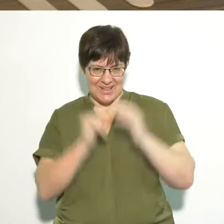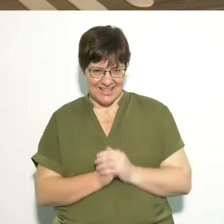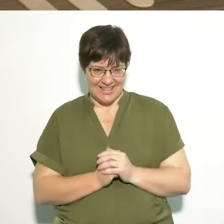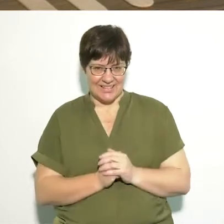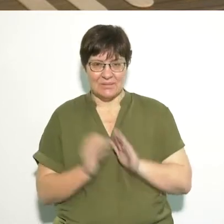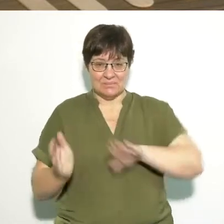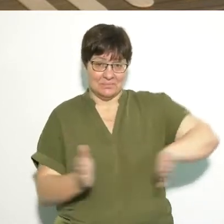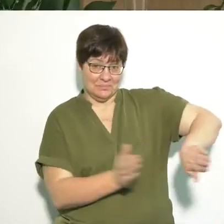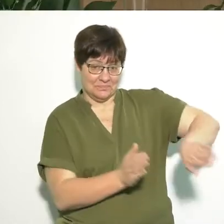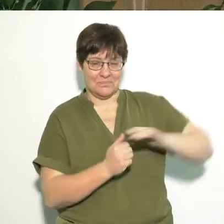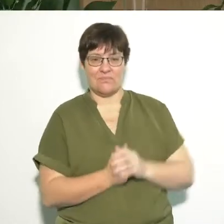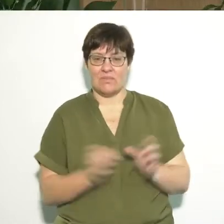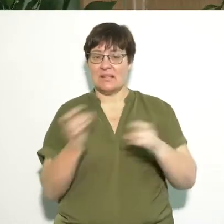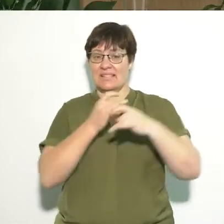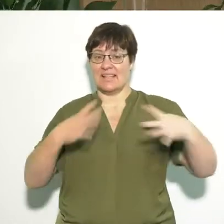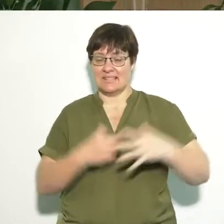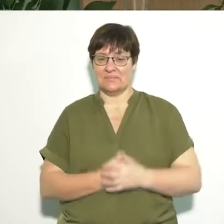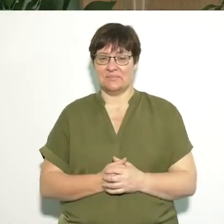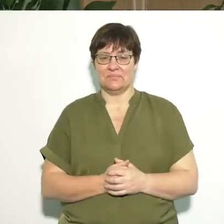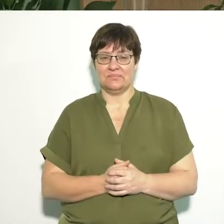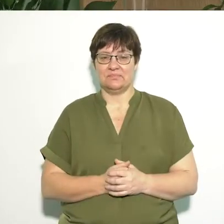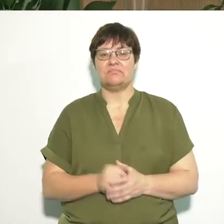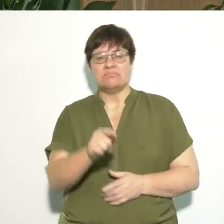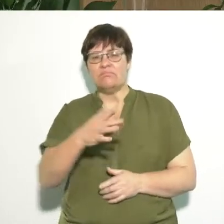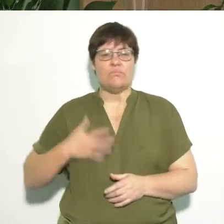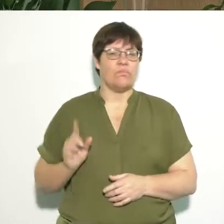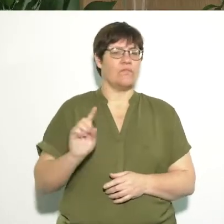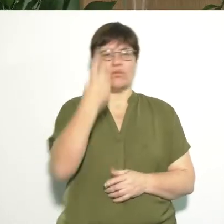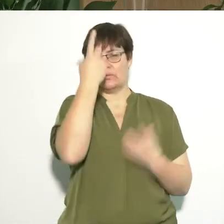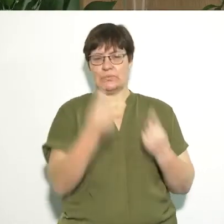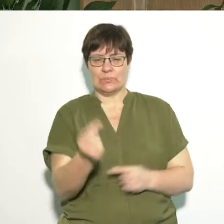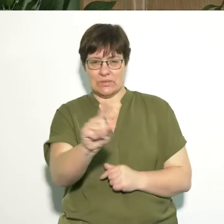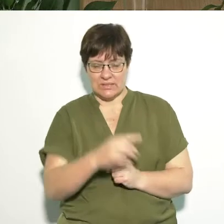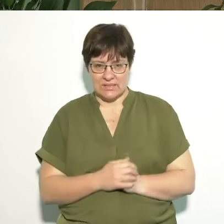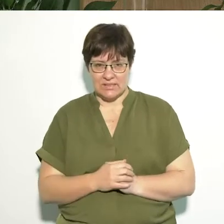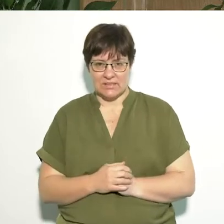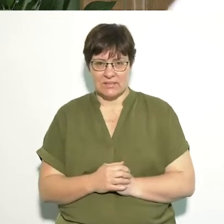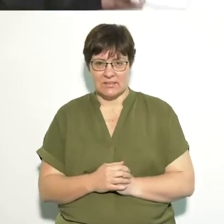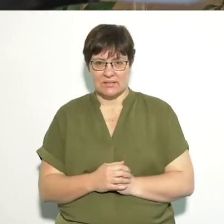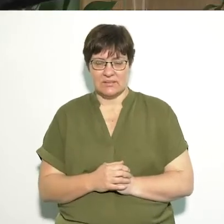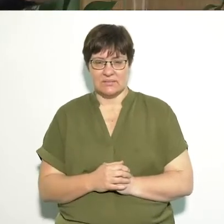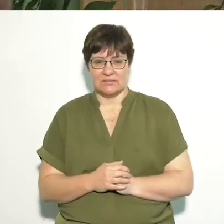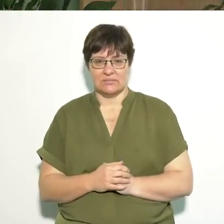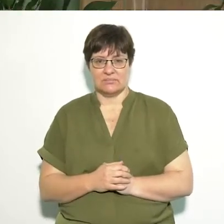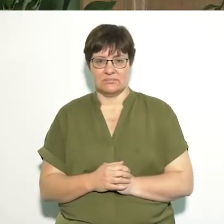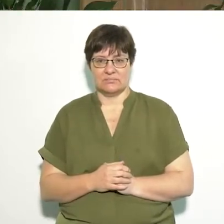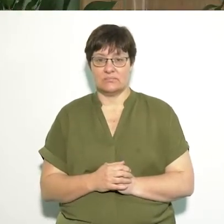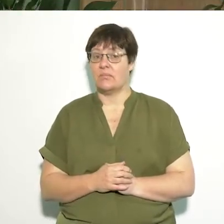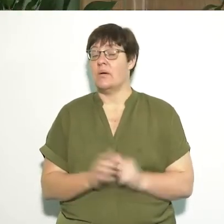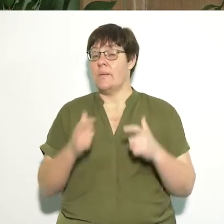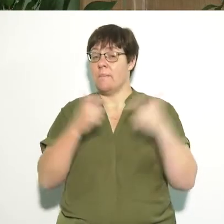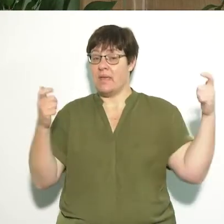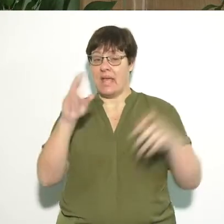equals. So I'm going to put that aside, and let's begin. So what you want to do first is you want to take